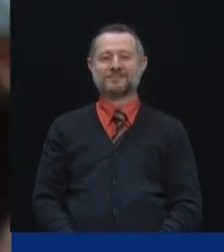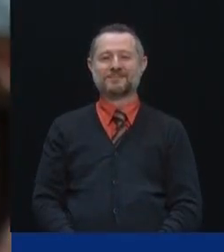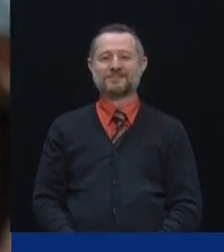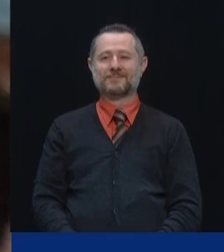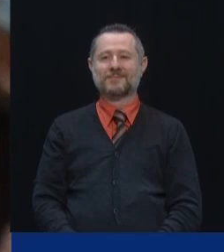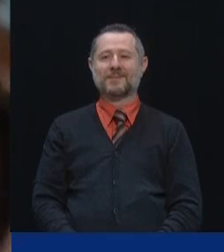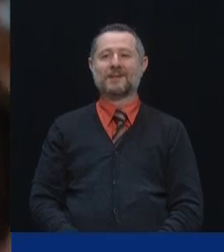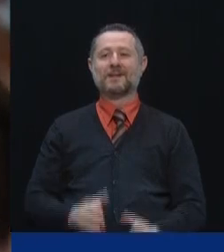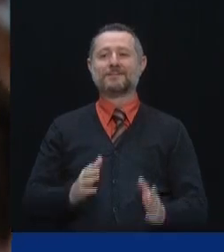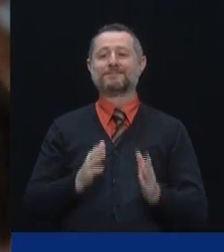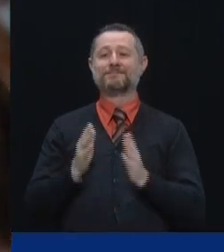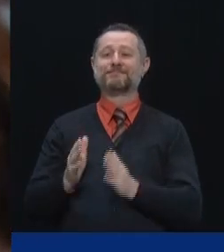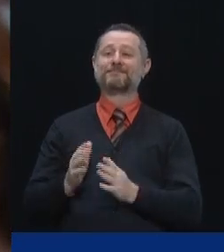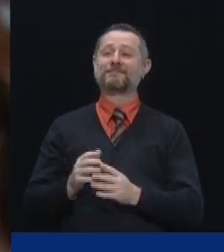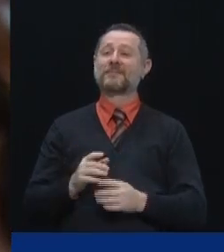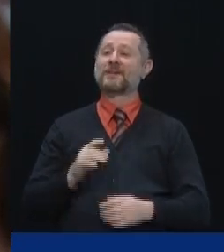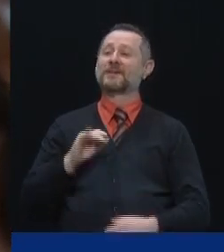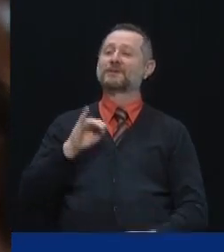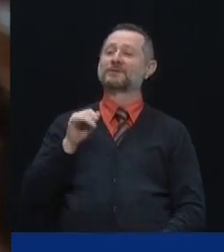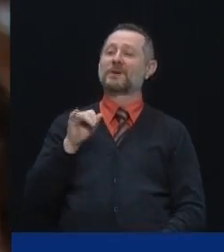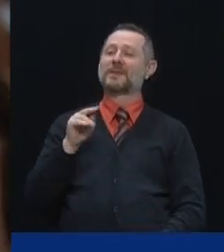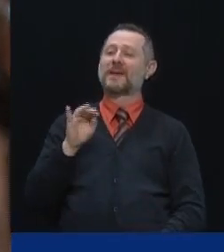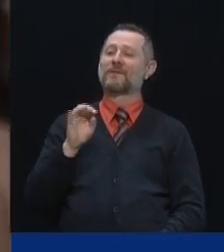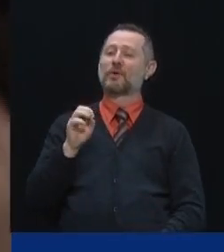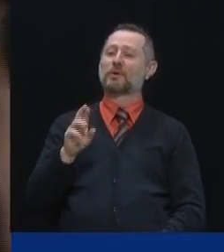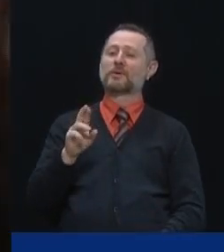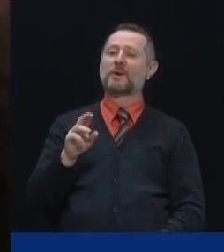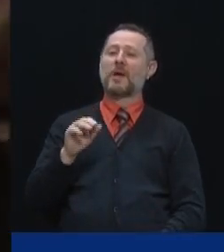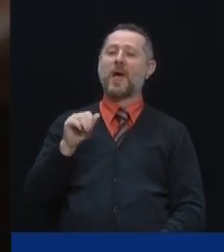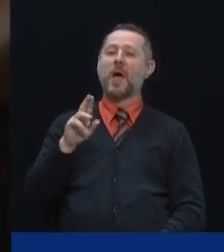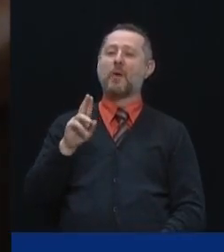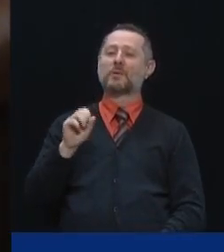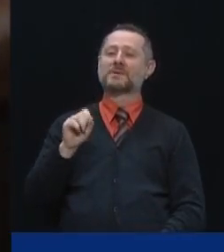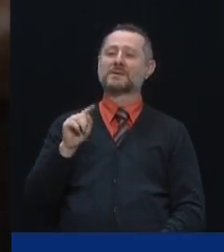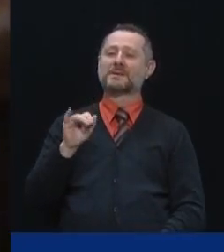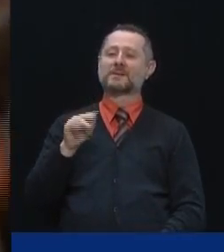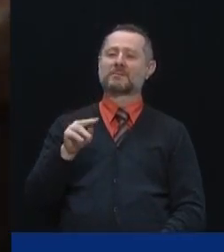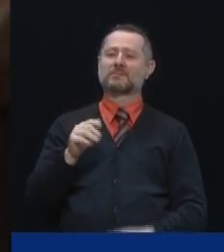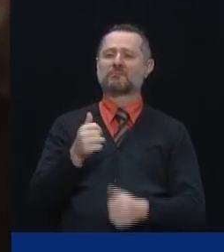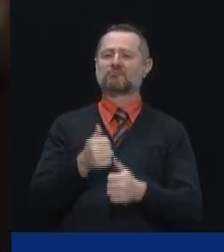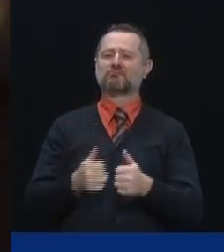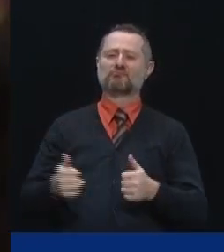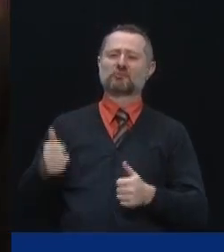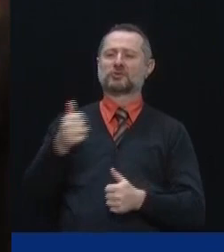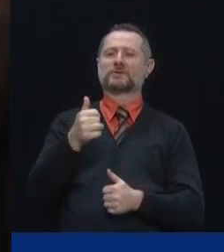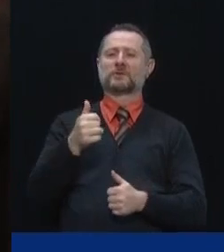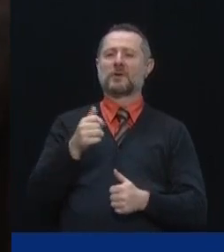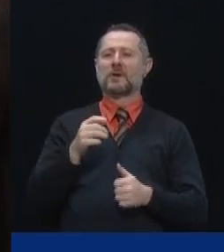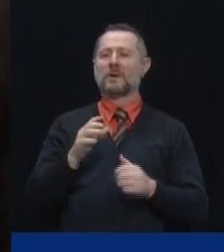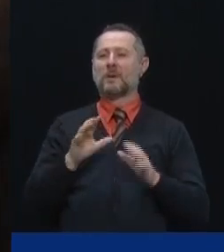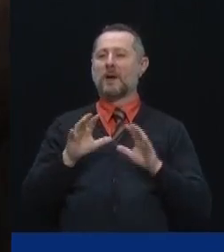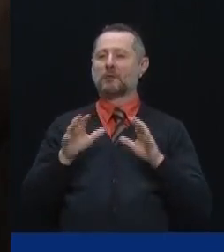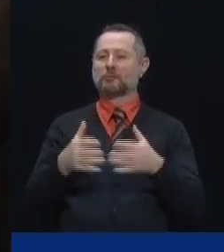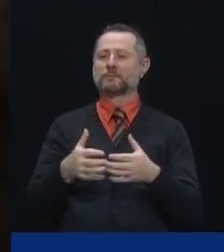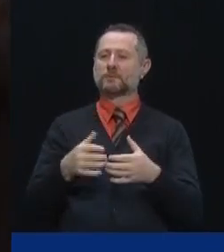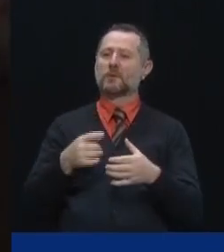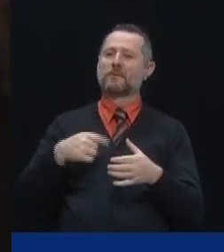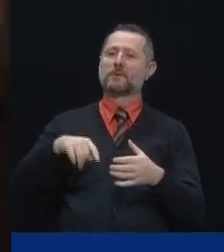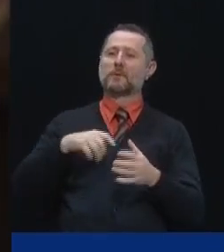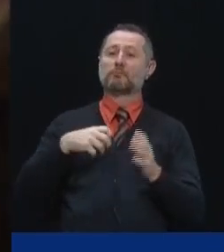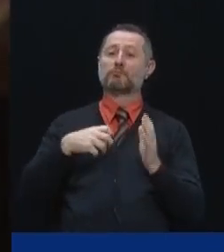We have, you'll then hear from Jennifer Jones Austin, who's the CEO, Executive Director of the Federation of Protestant Welfare Agencies.